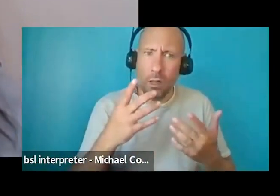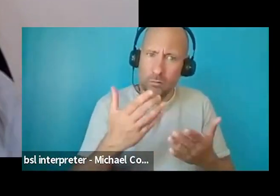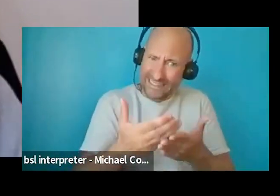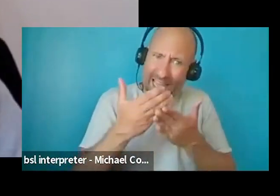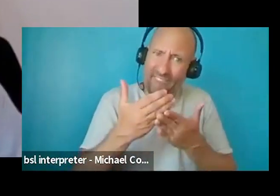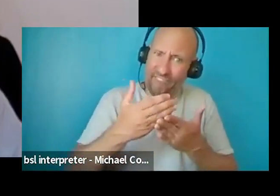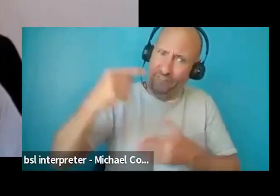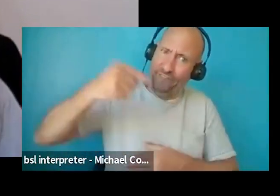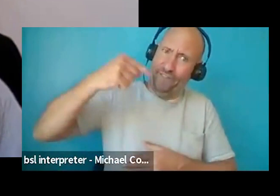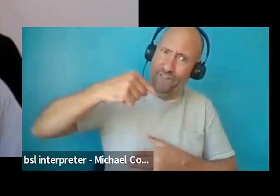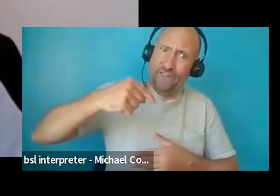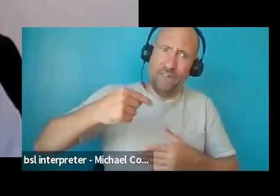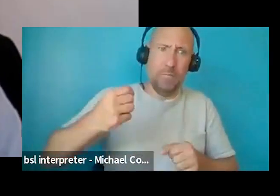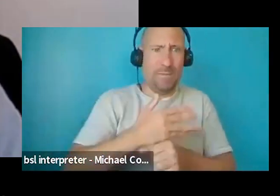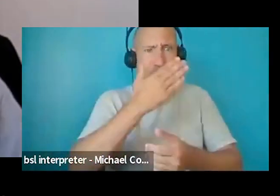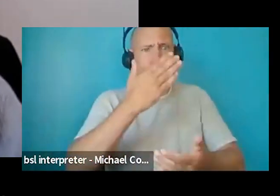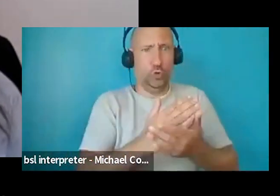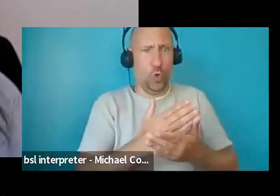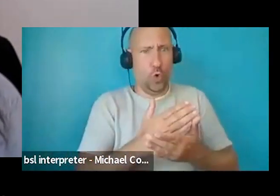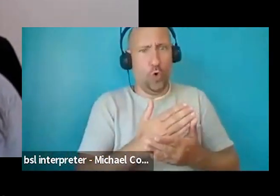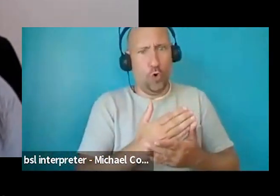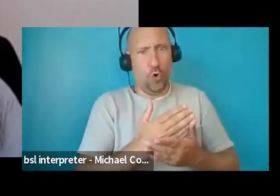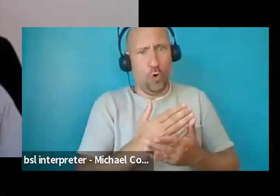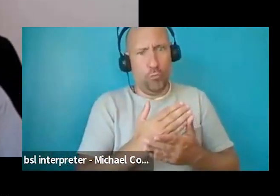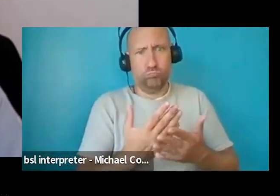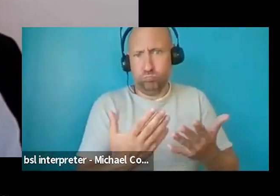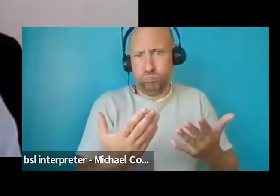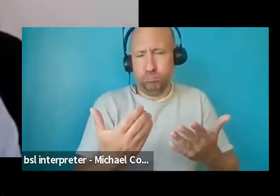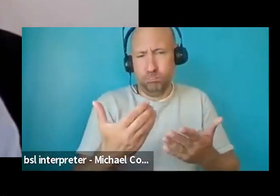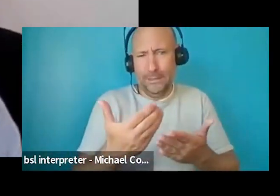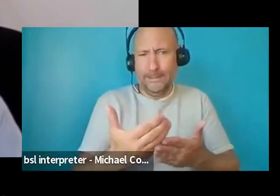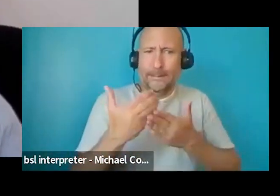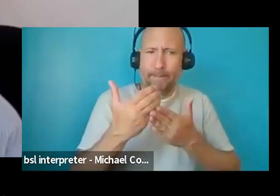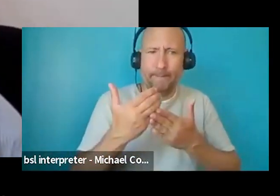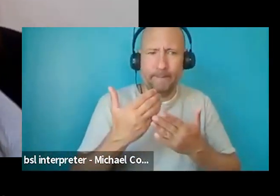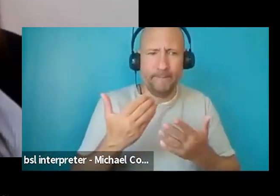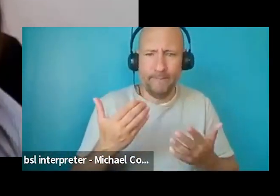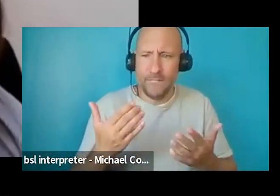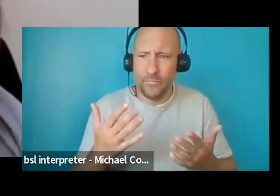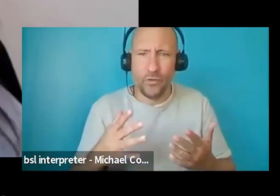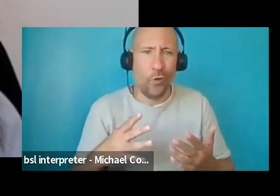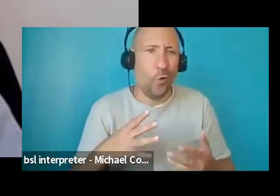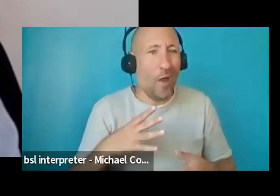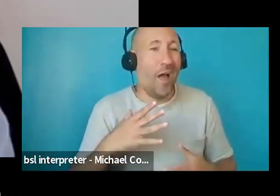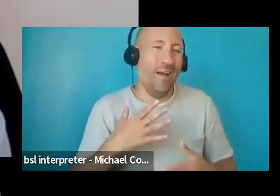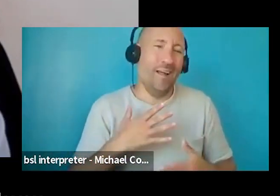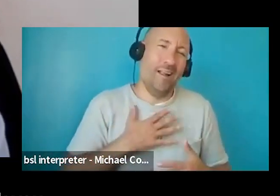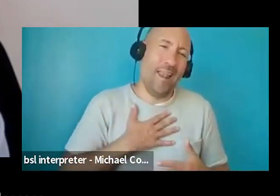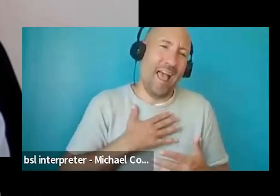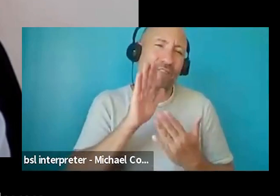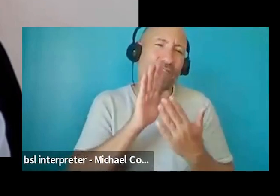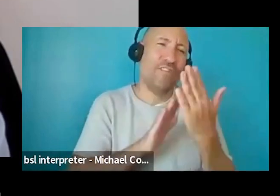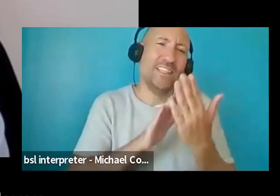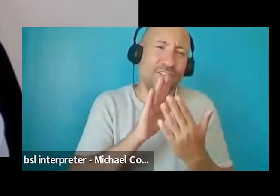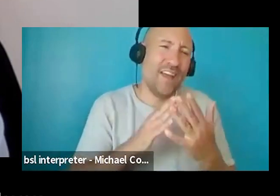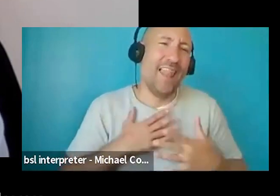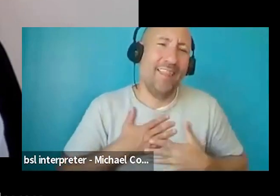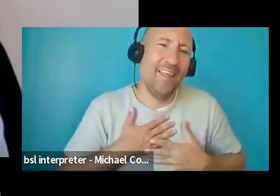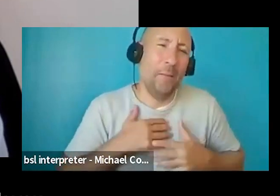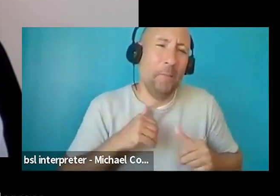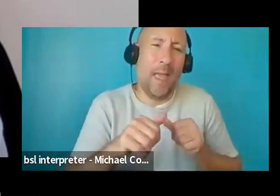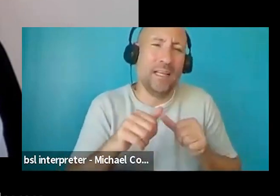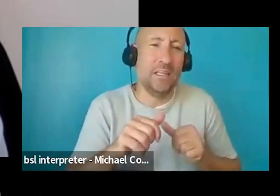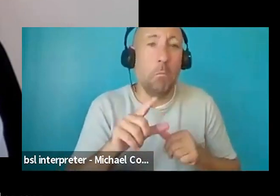safety, total safety. Of course, we would like to have in-presence activities, but we will consider all